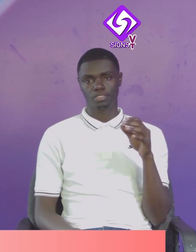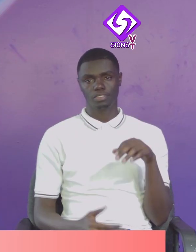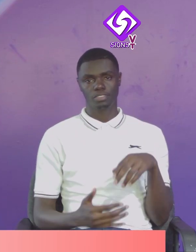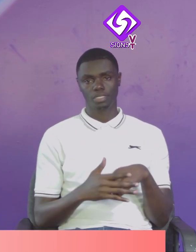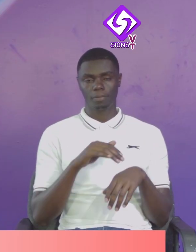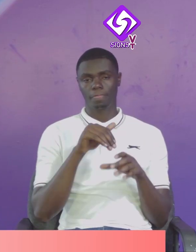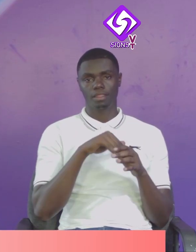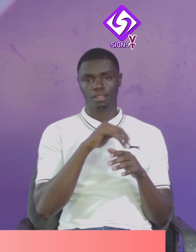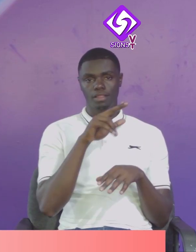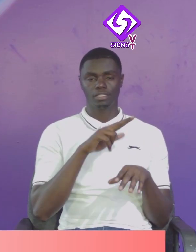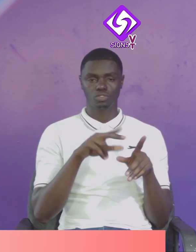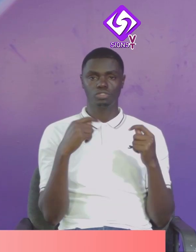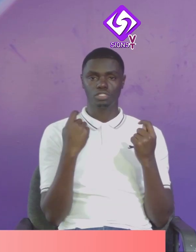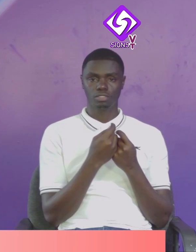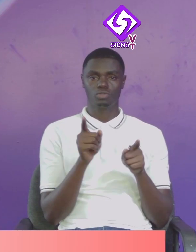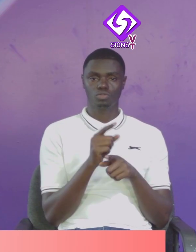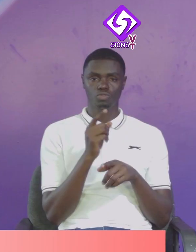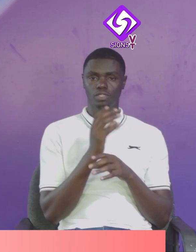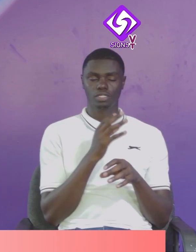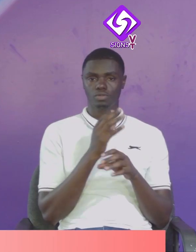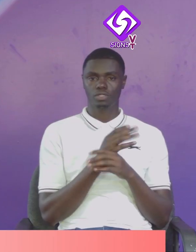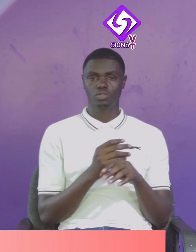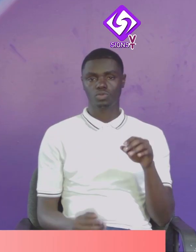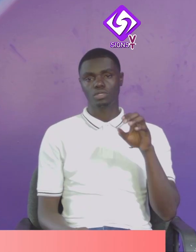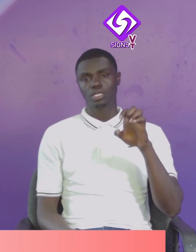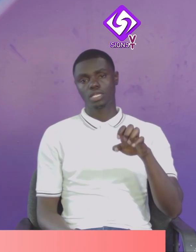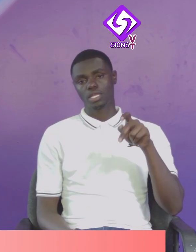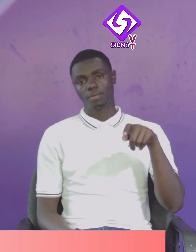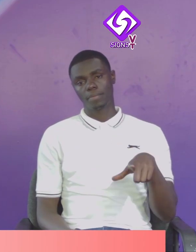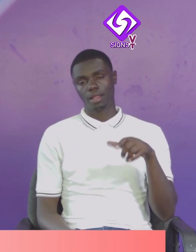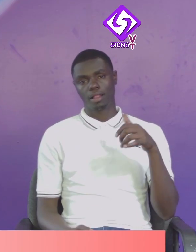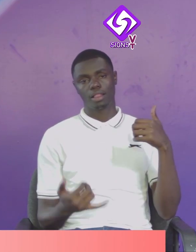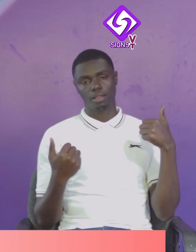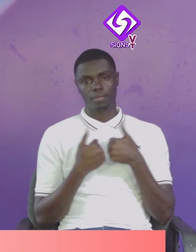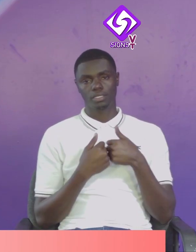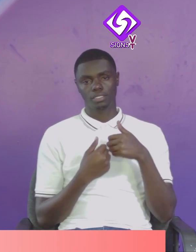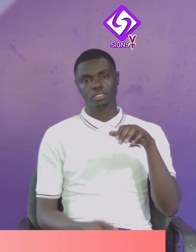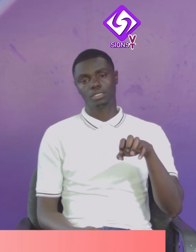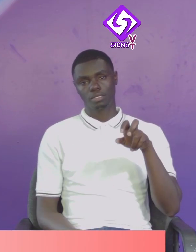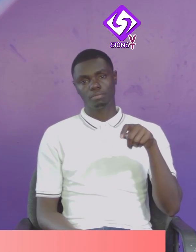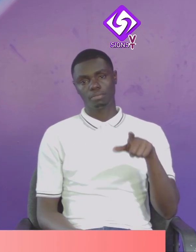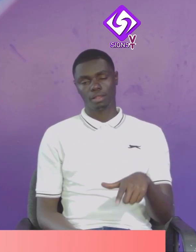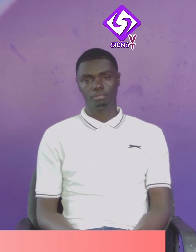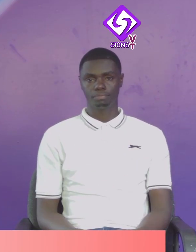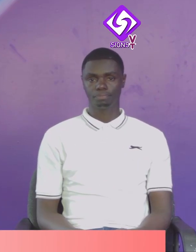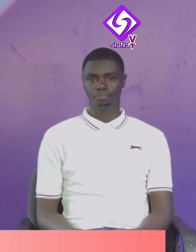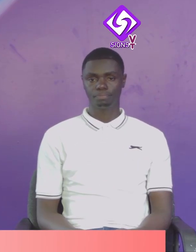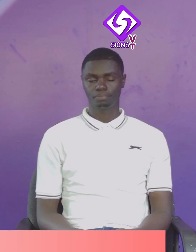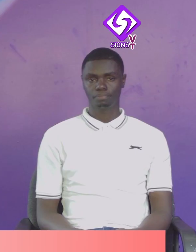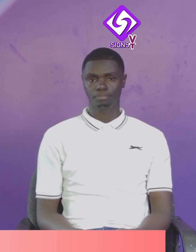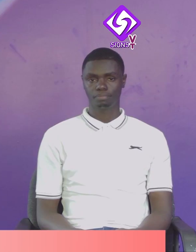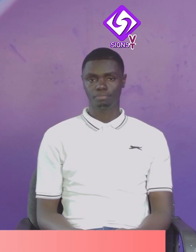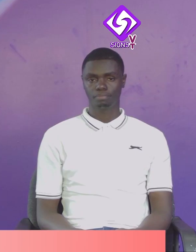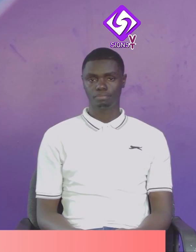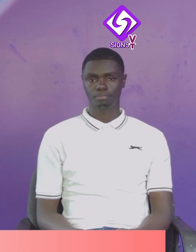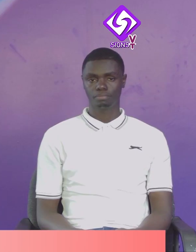team and also for the Newcastle English team that plays in the English Premier League. Without a doubt, he has really